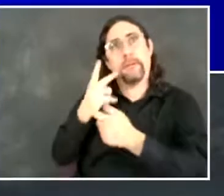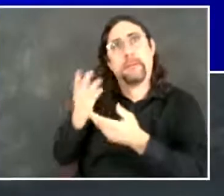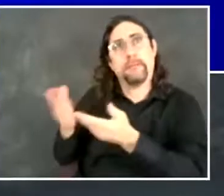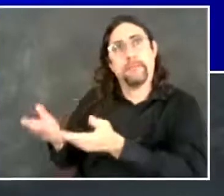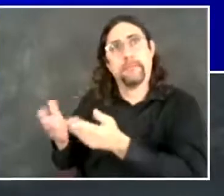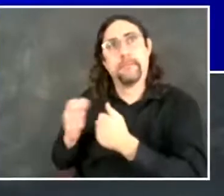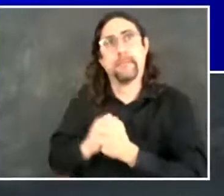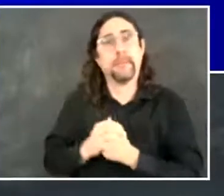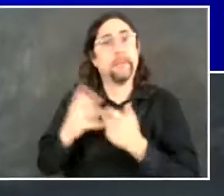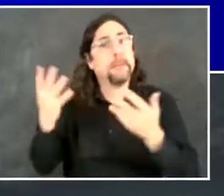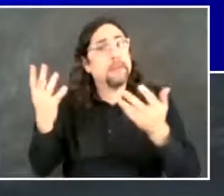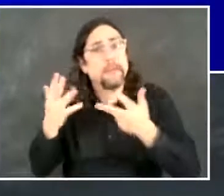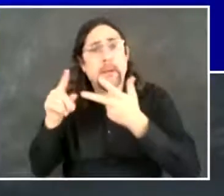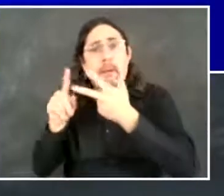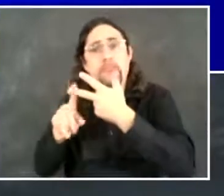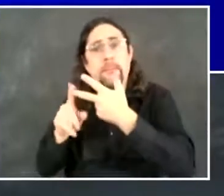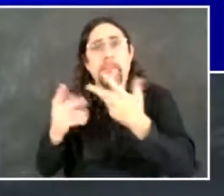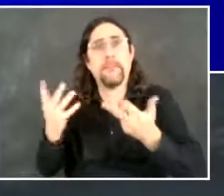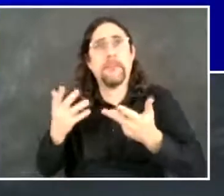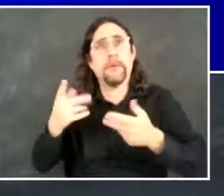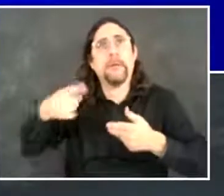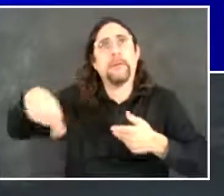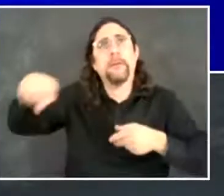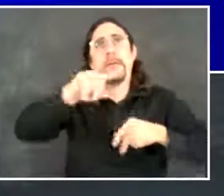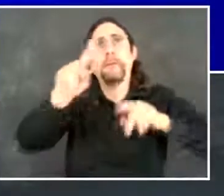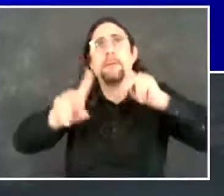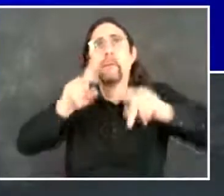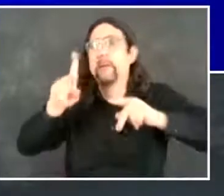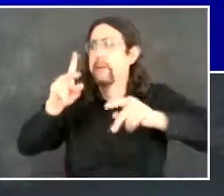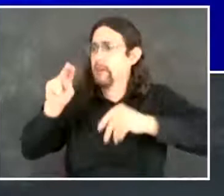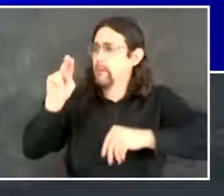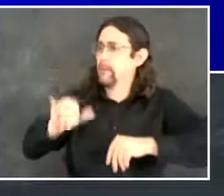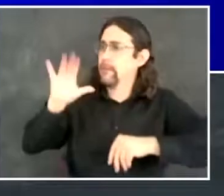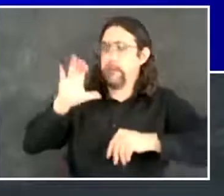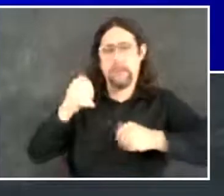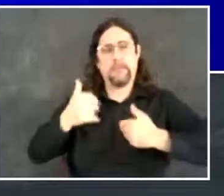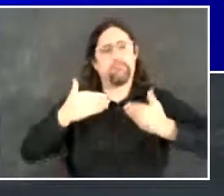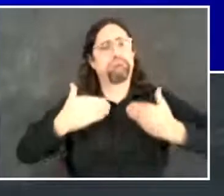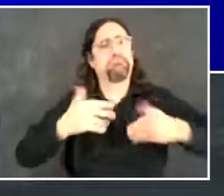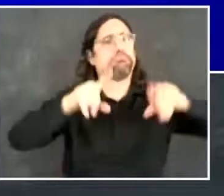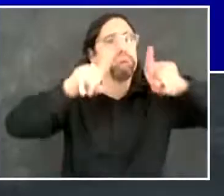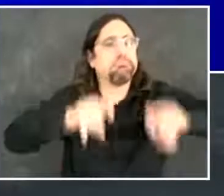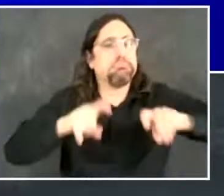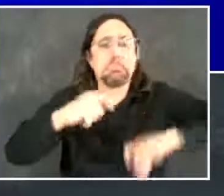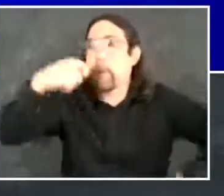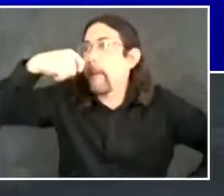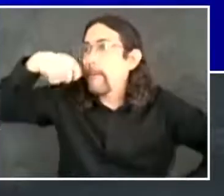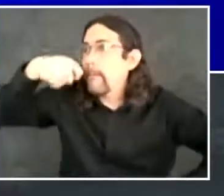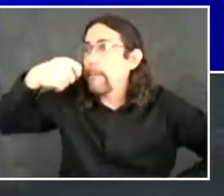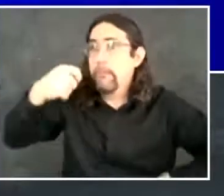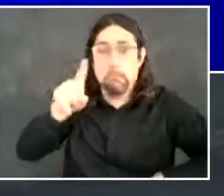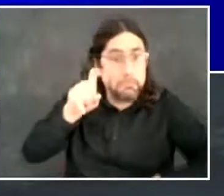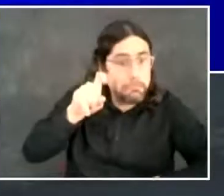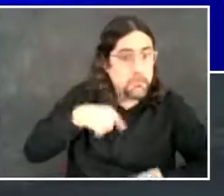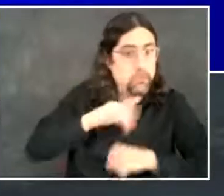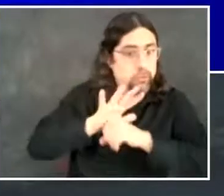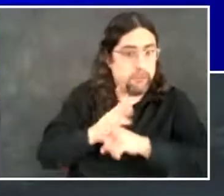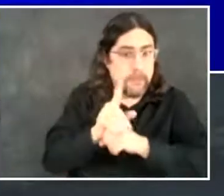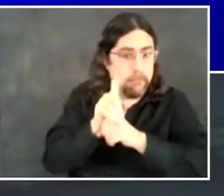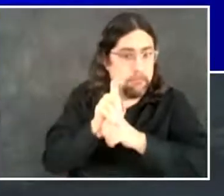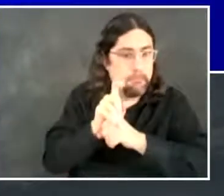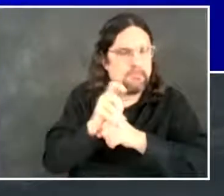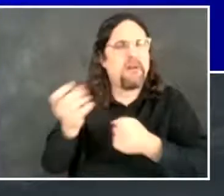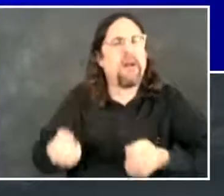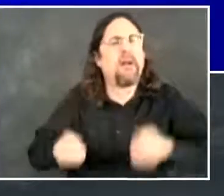city, and we're going to get a better and better picture as we add more and more testing. So this is a great story. The